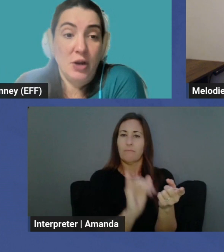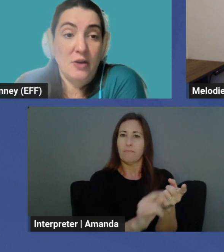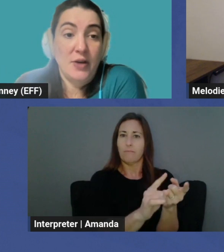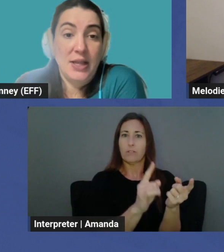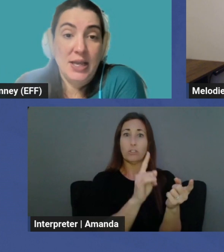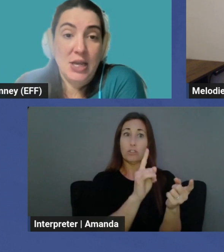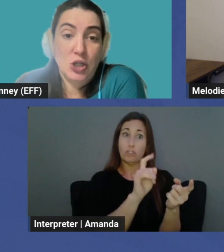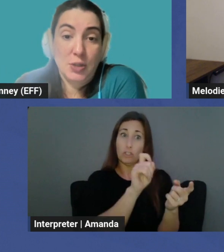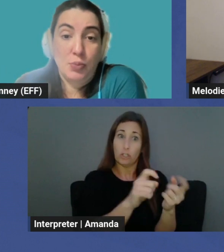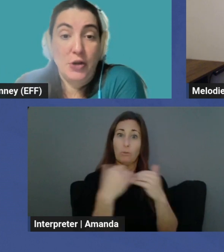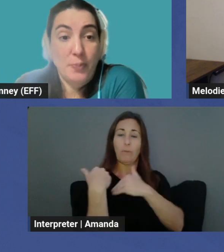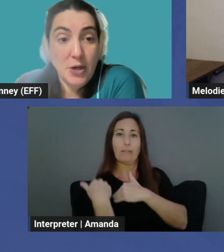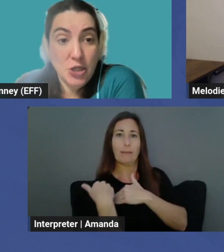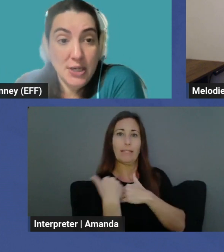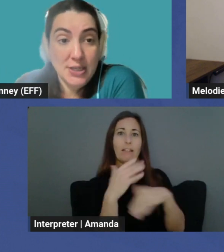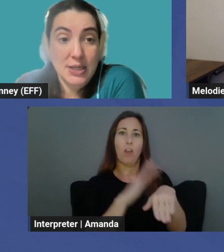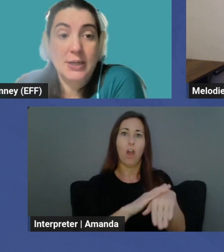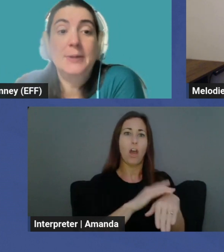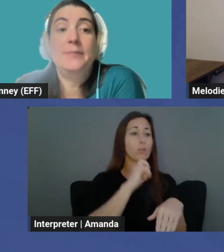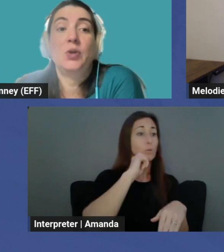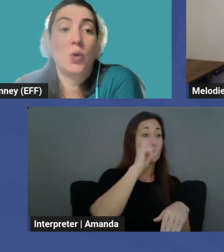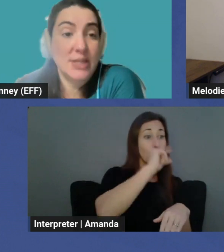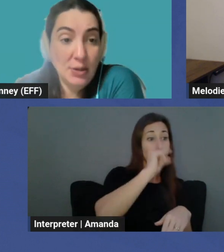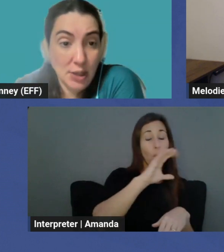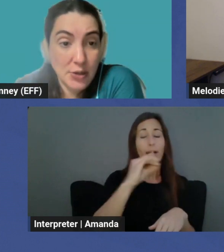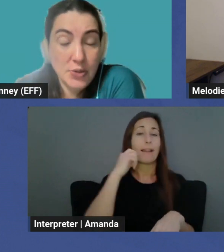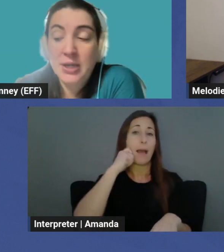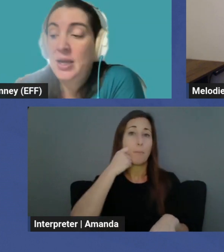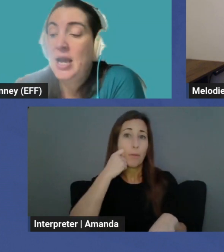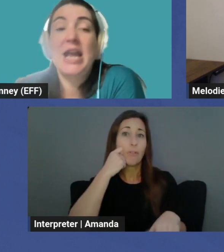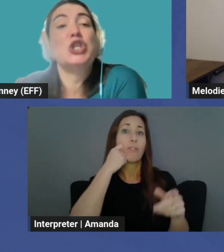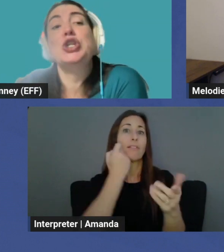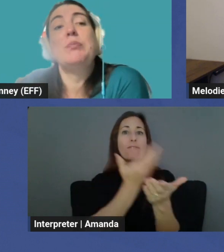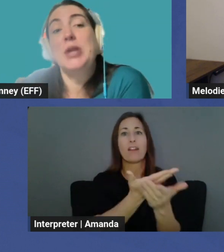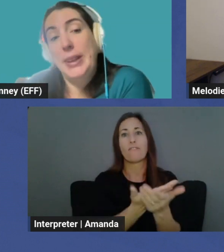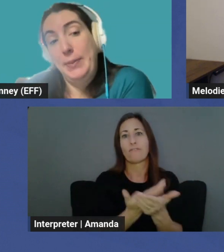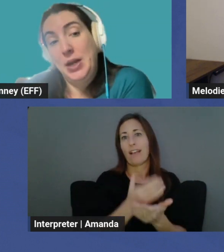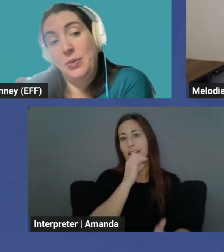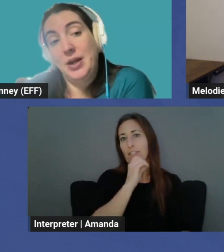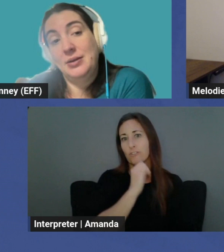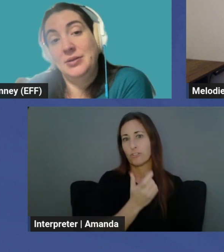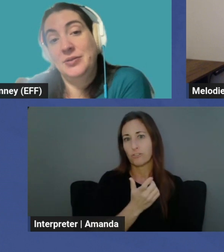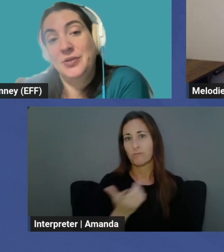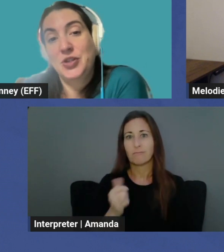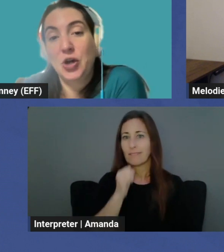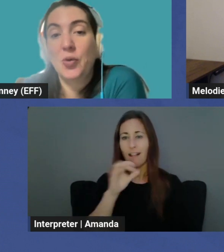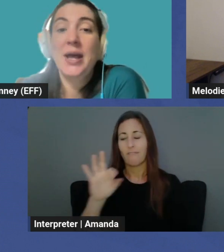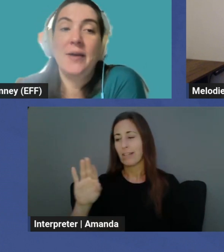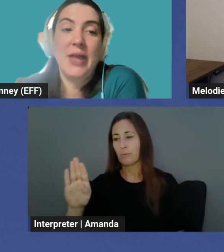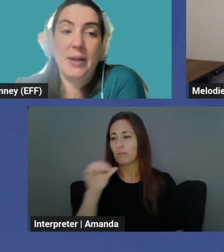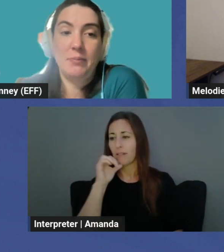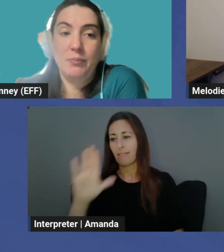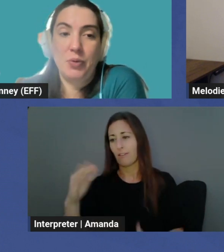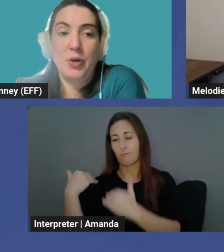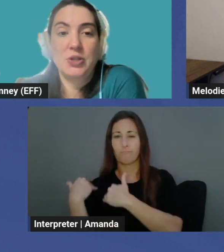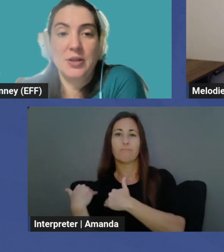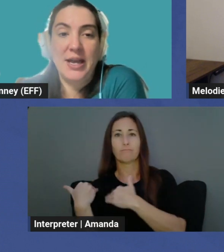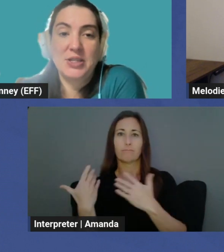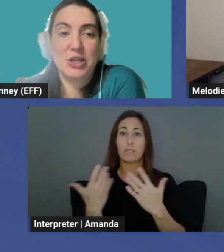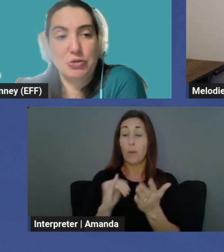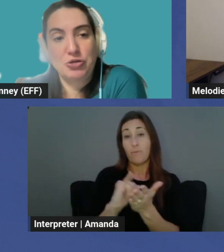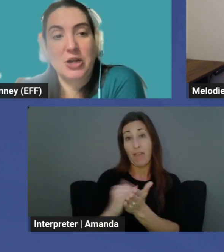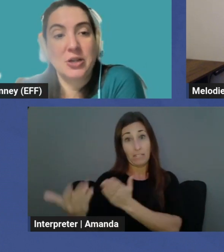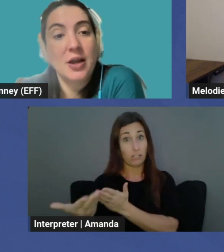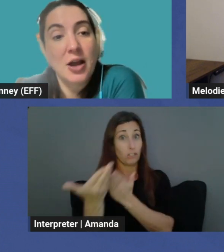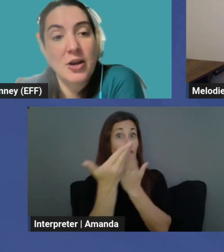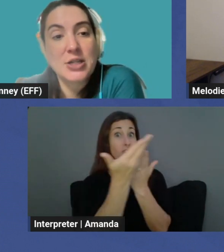to verify the age at the point of purchase or download, and it shouldn't be on them anyway. So that proposal has